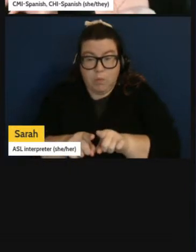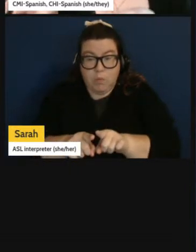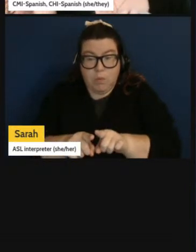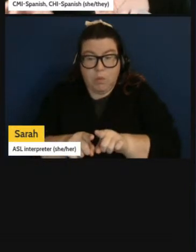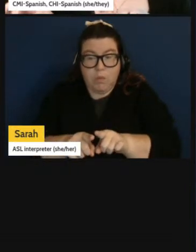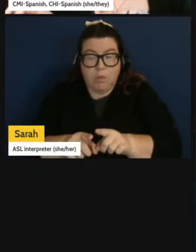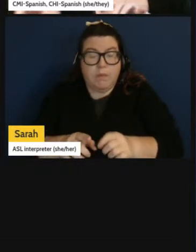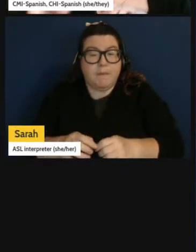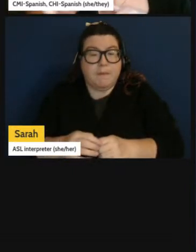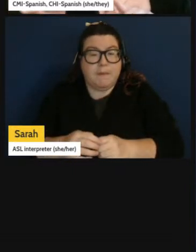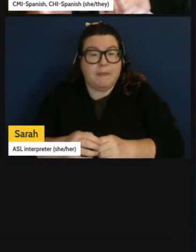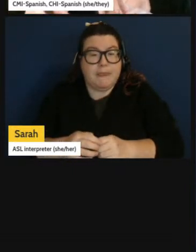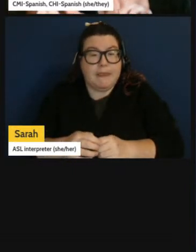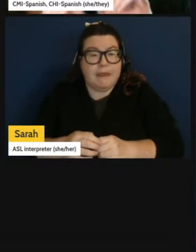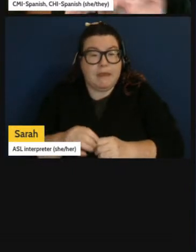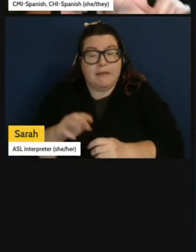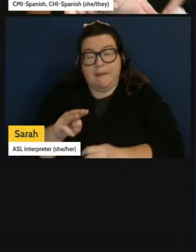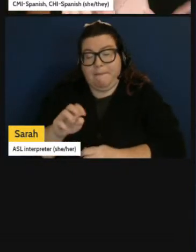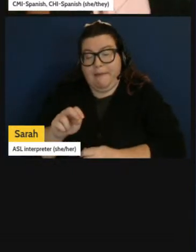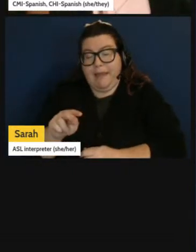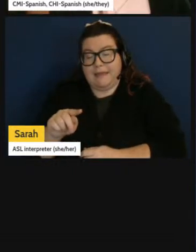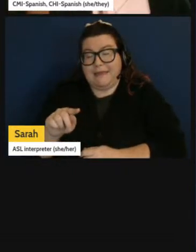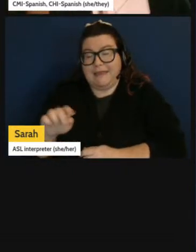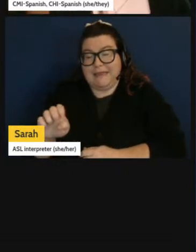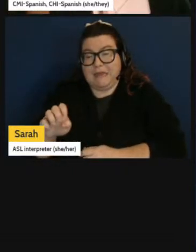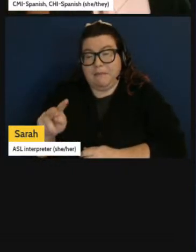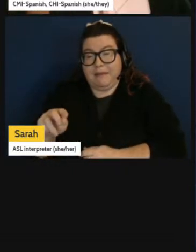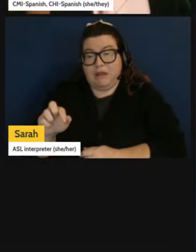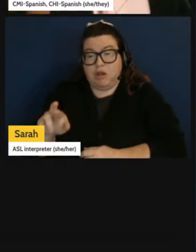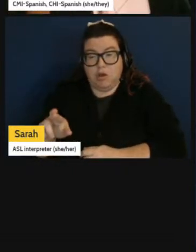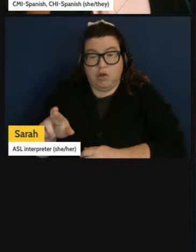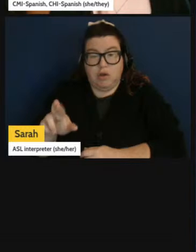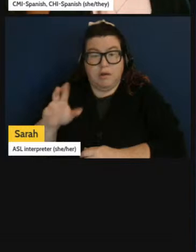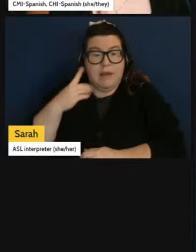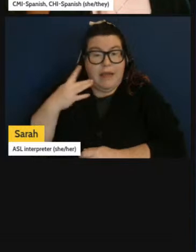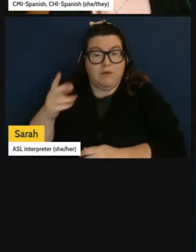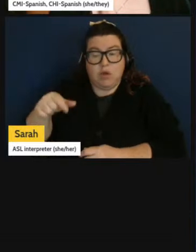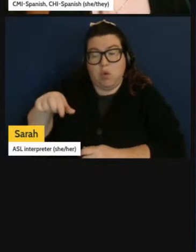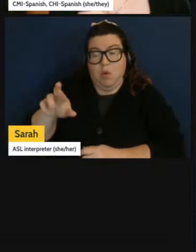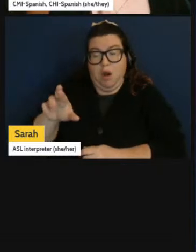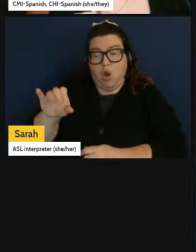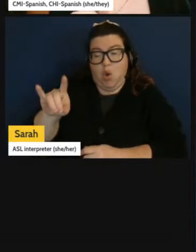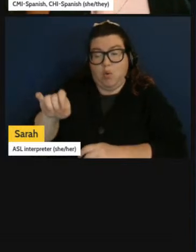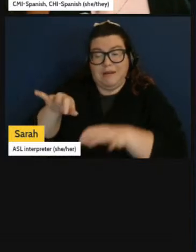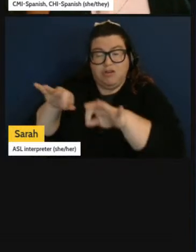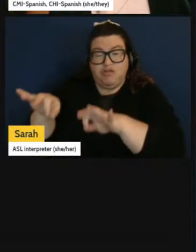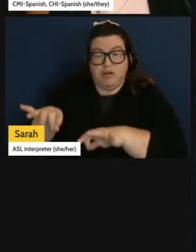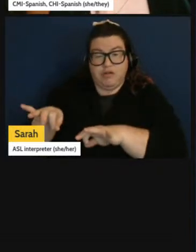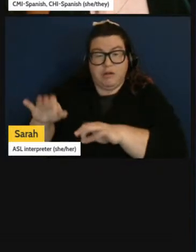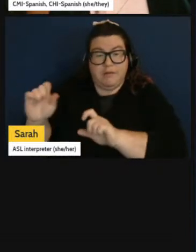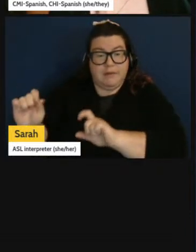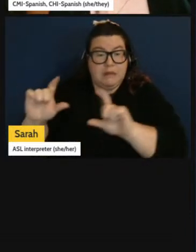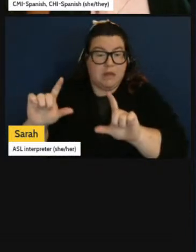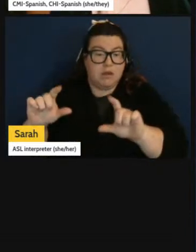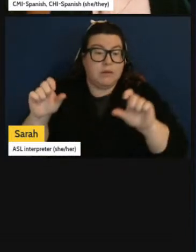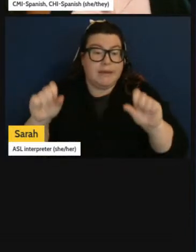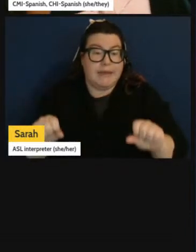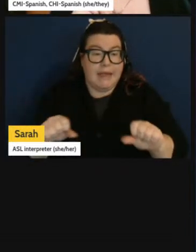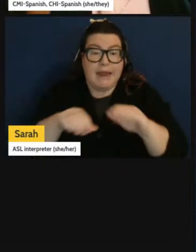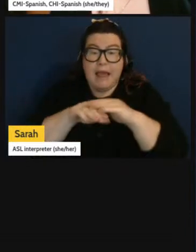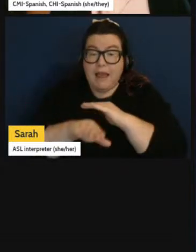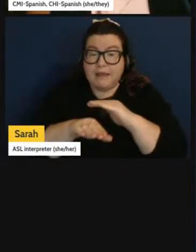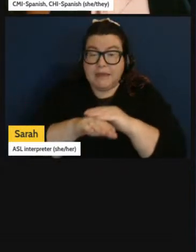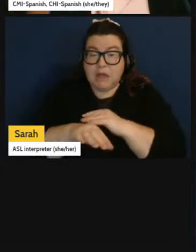within the Mentimeter, which is the QR code and the instructions on the slide, there is also the ability to access